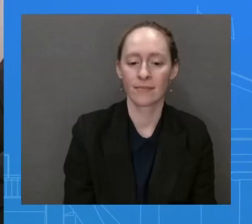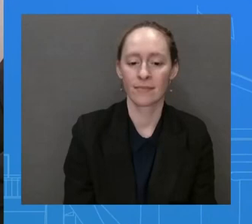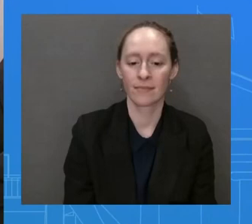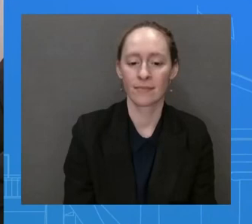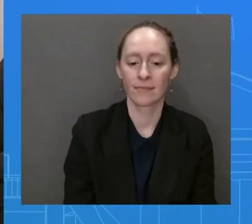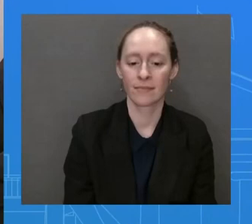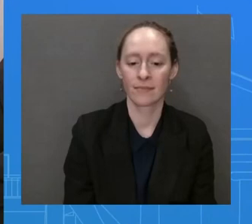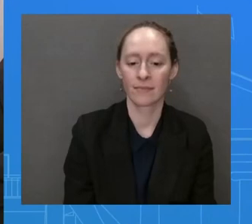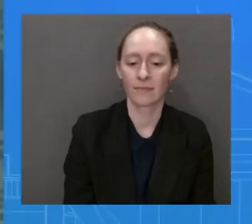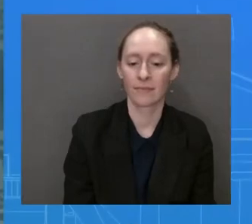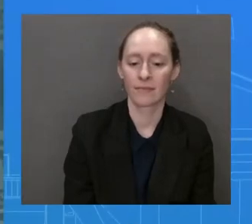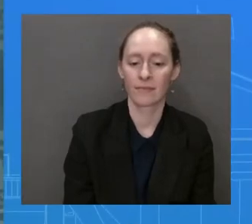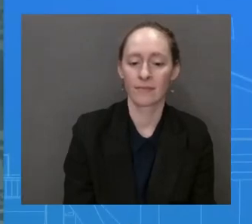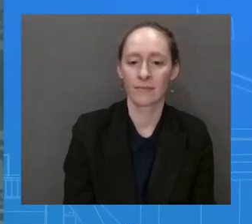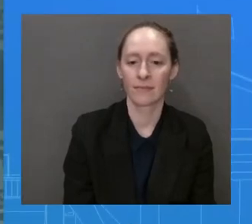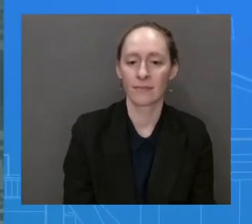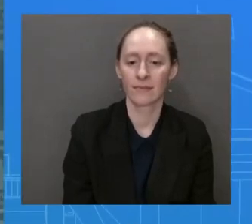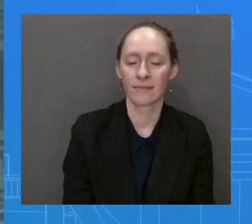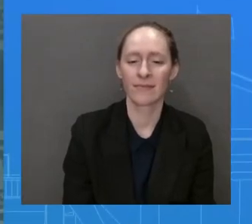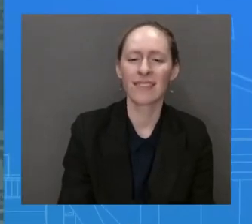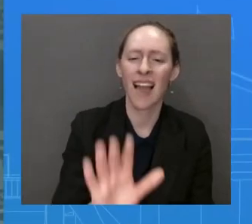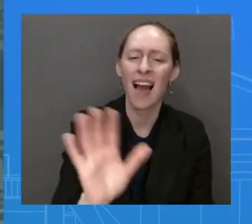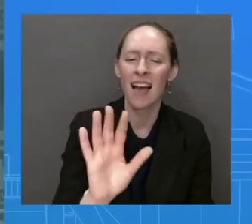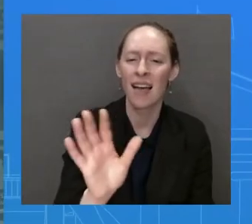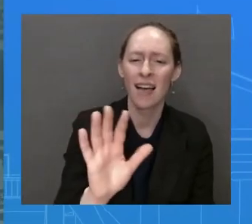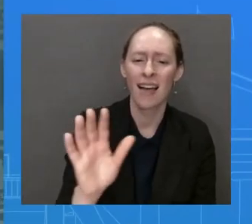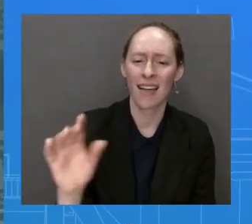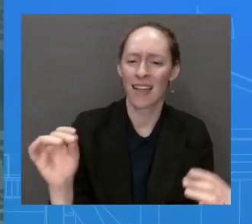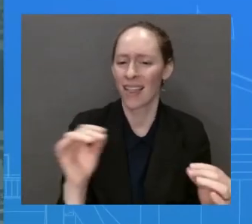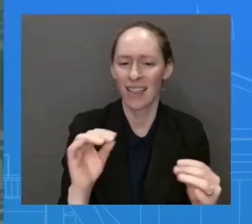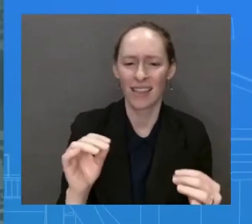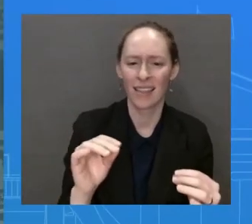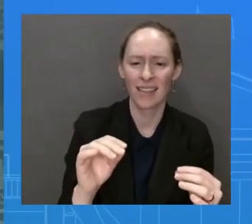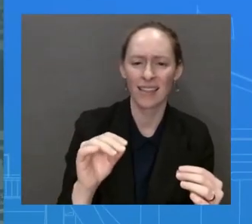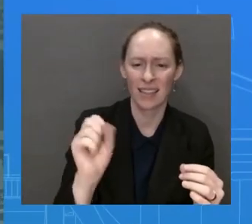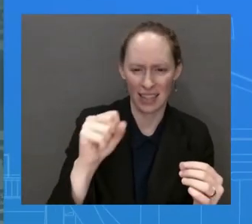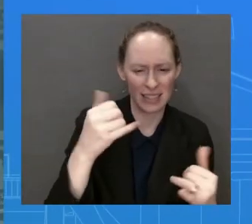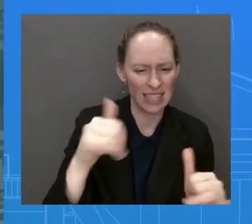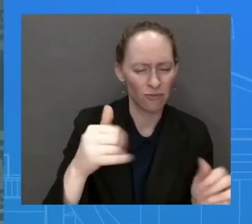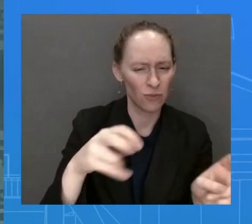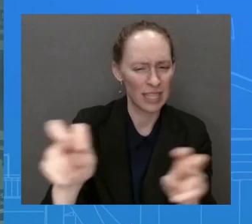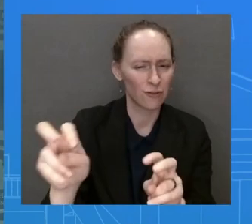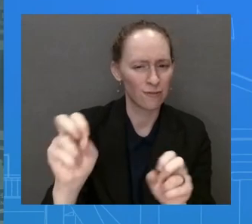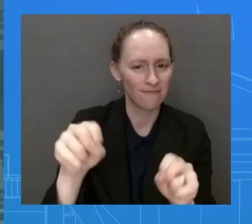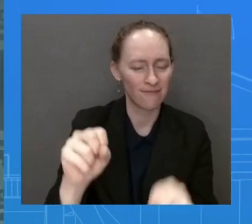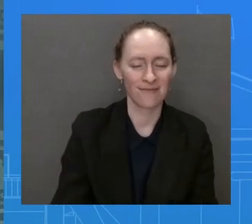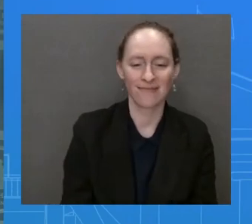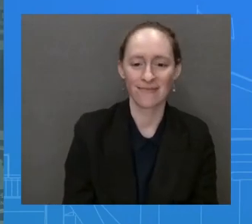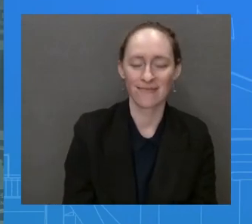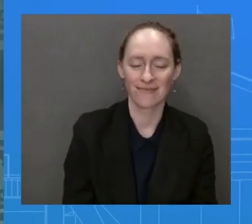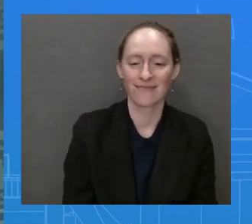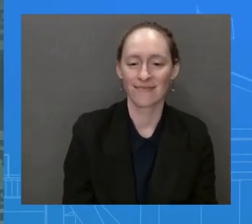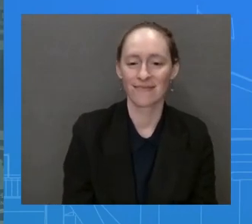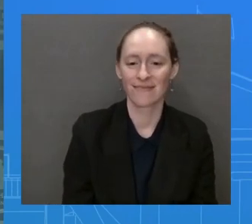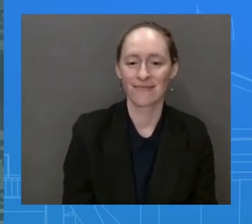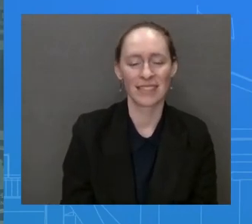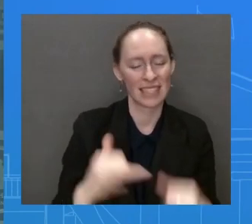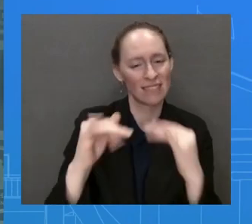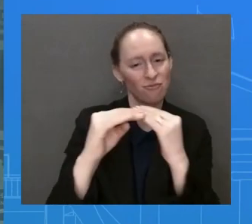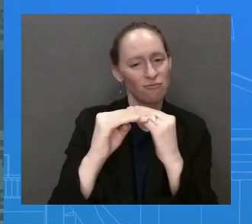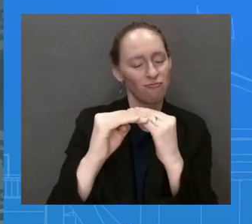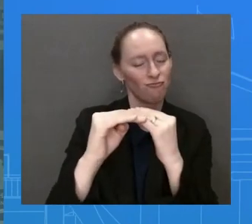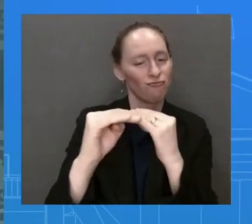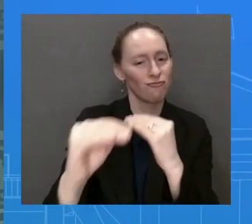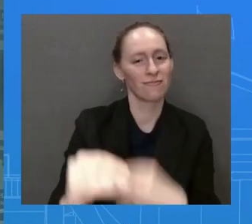I'm just saying that we are in this transition of transition to stable and steady growth, and we believe that the